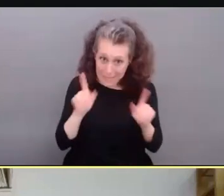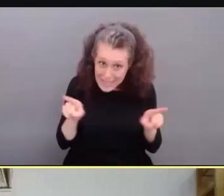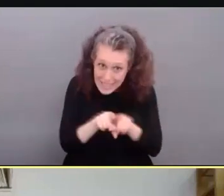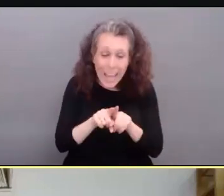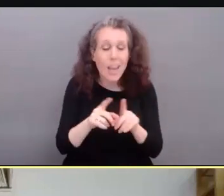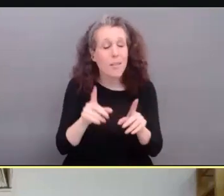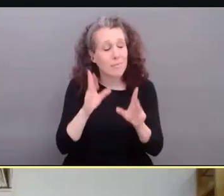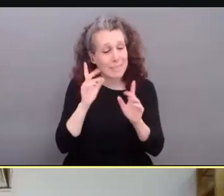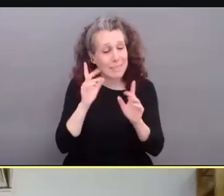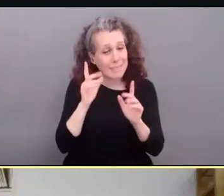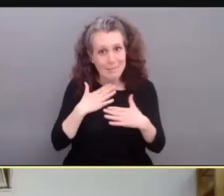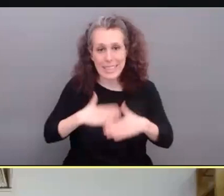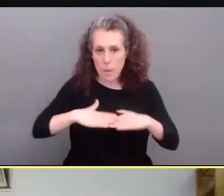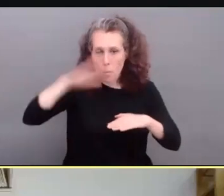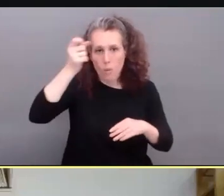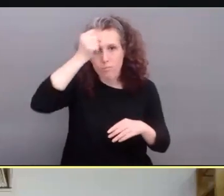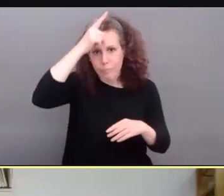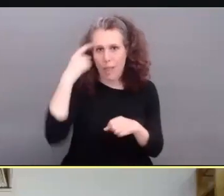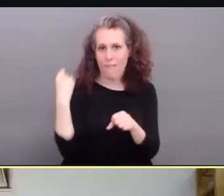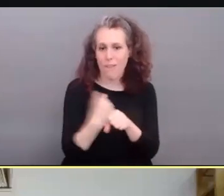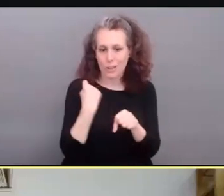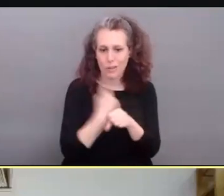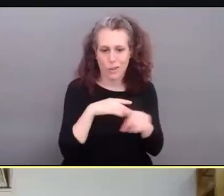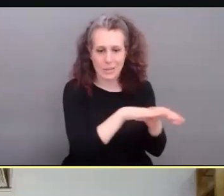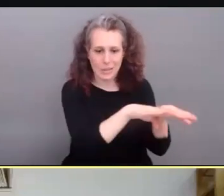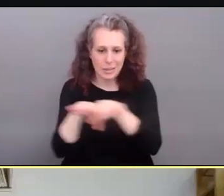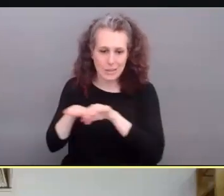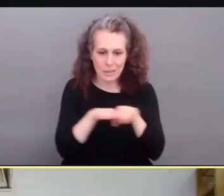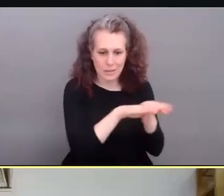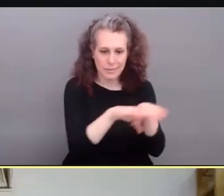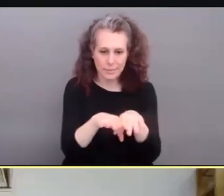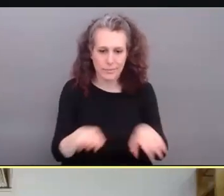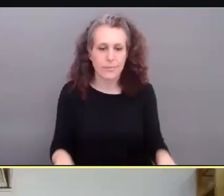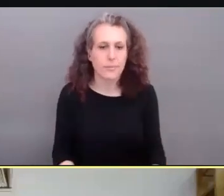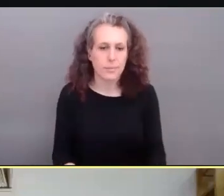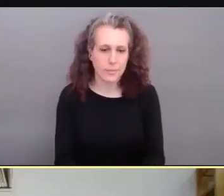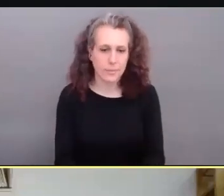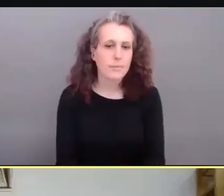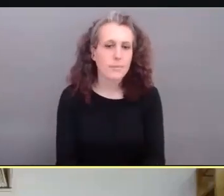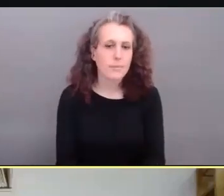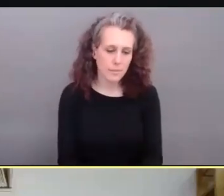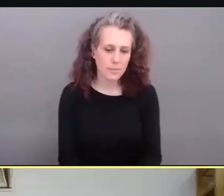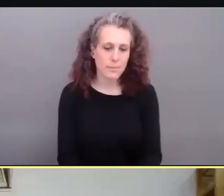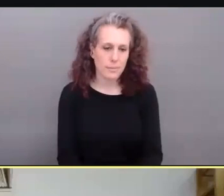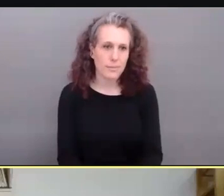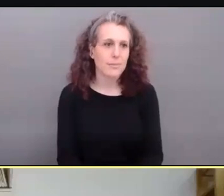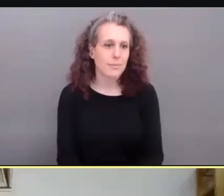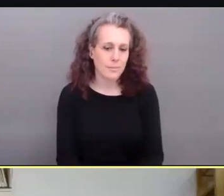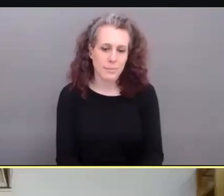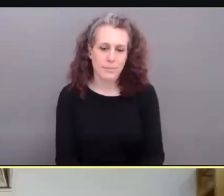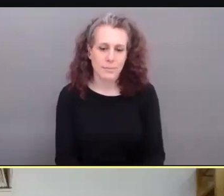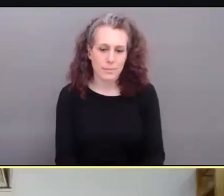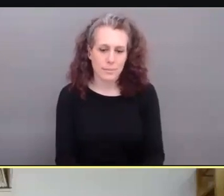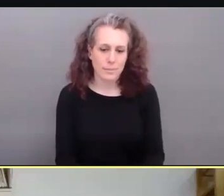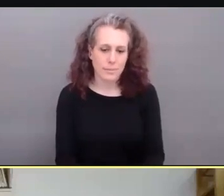of the functional standard as the more typical architect and other designers.